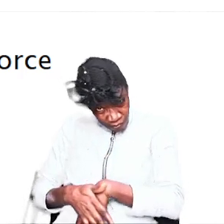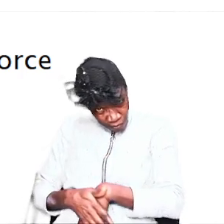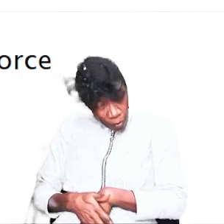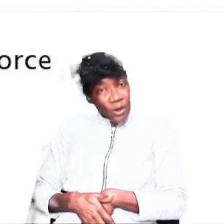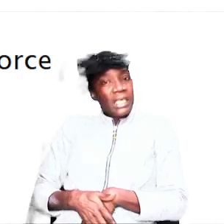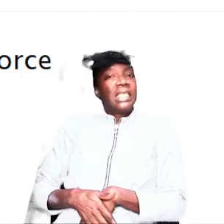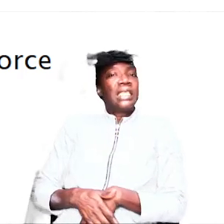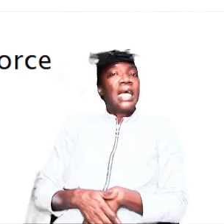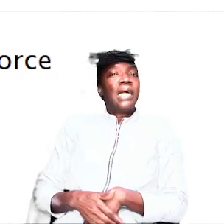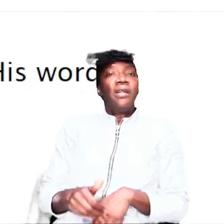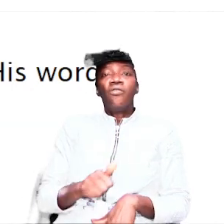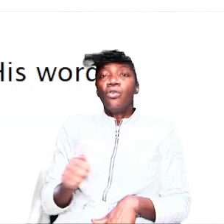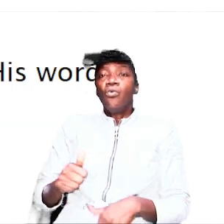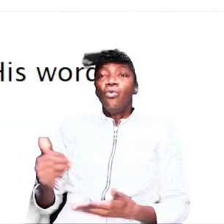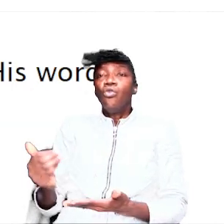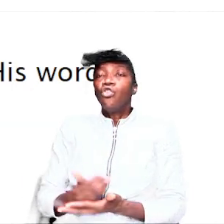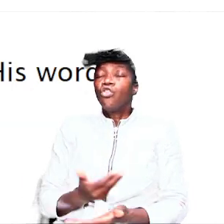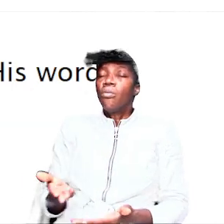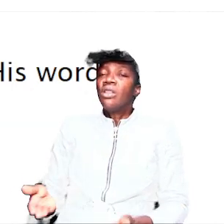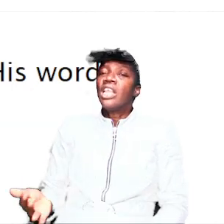wrong.